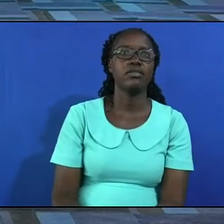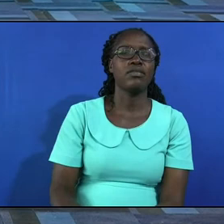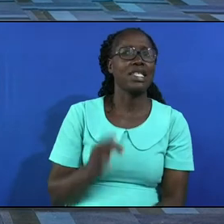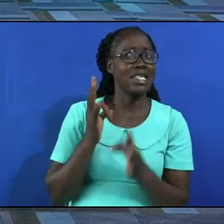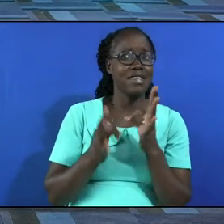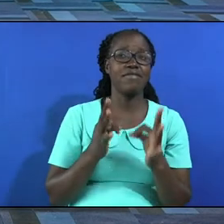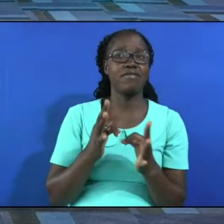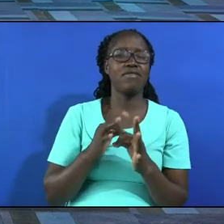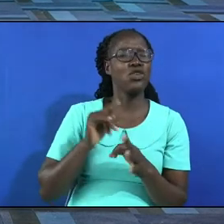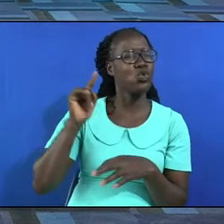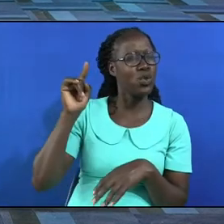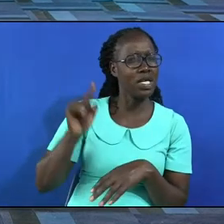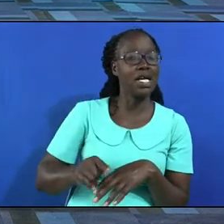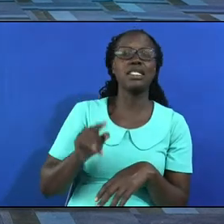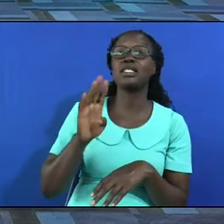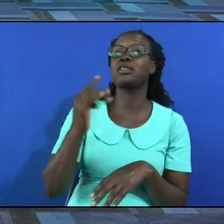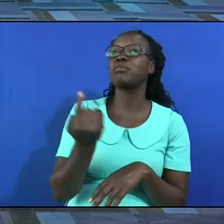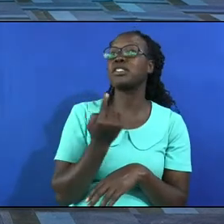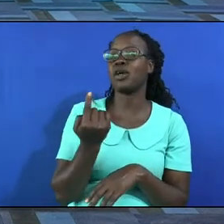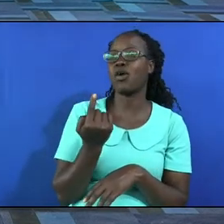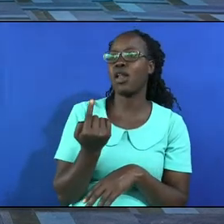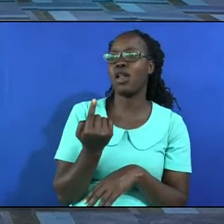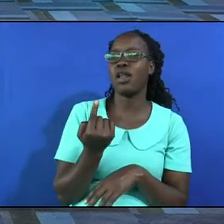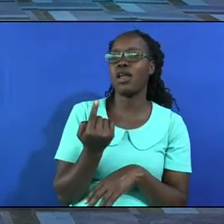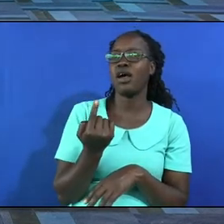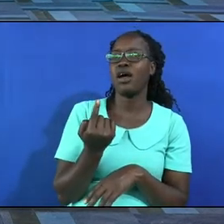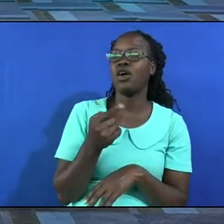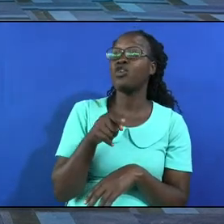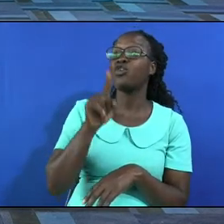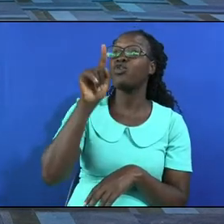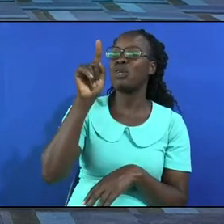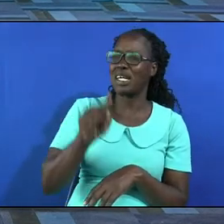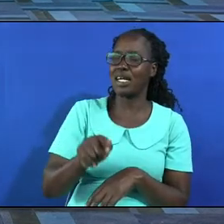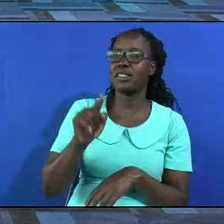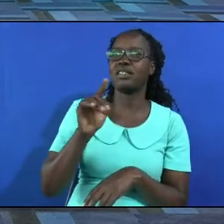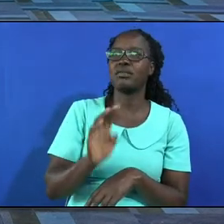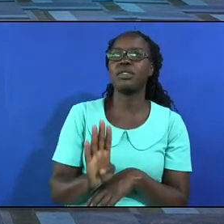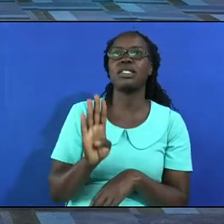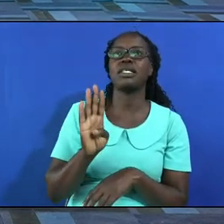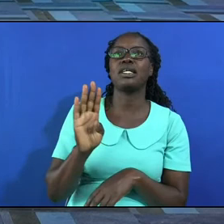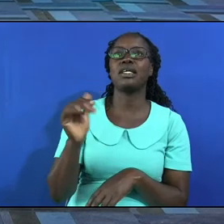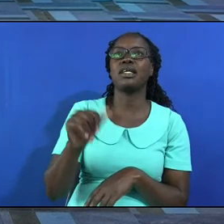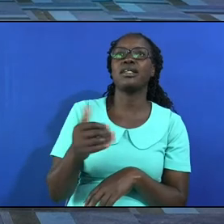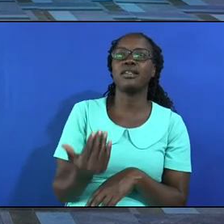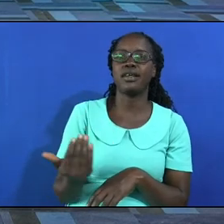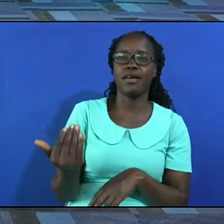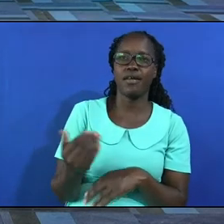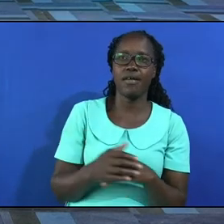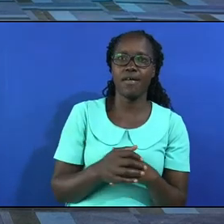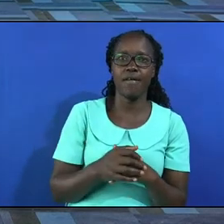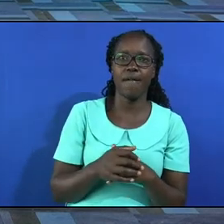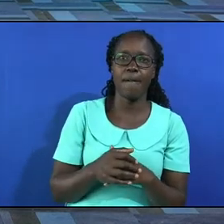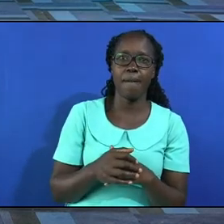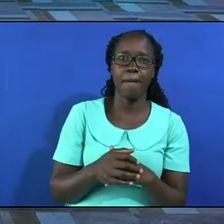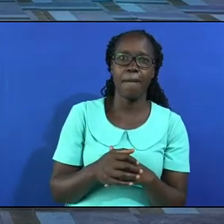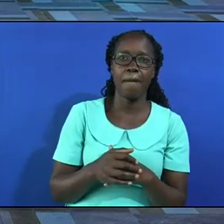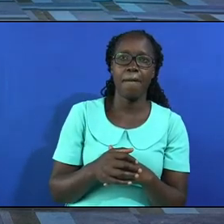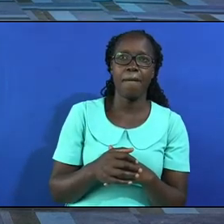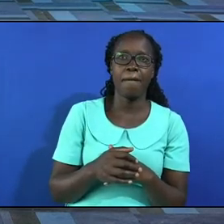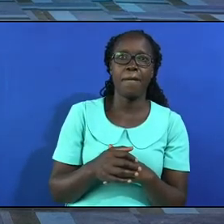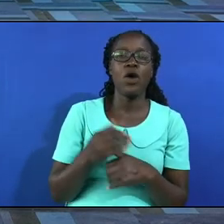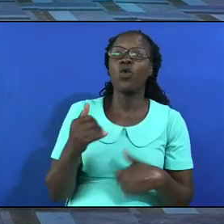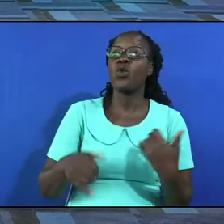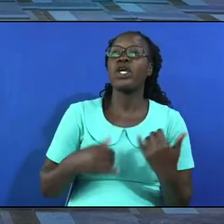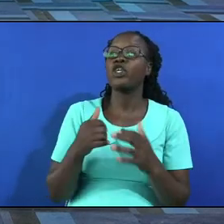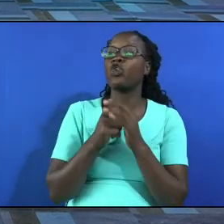If you can't be single, you can't be anything. Friends, let's